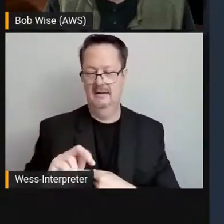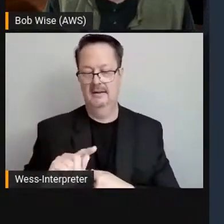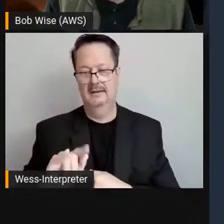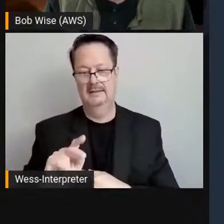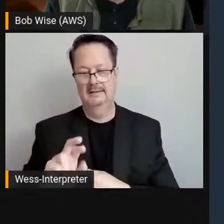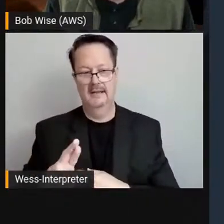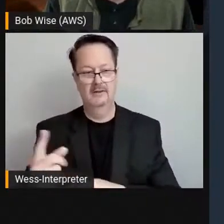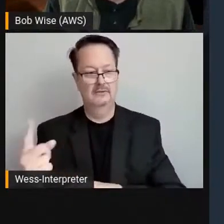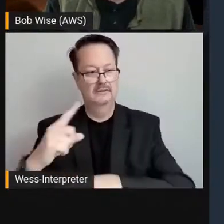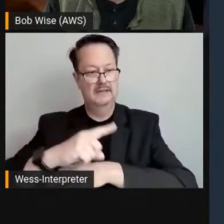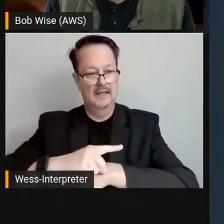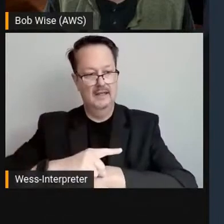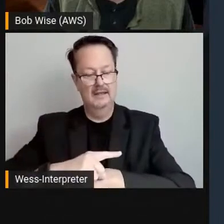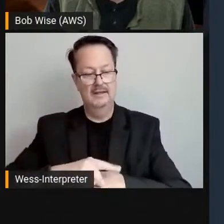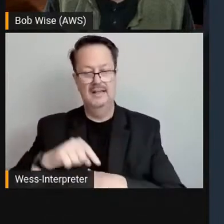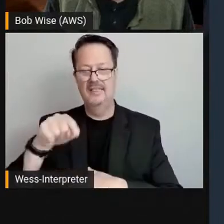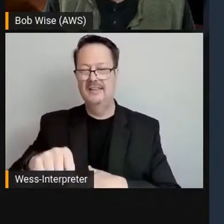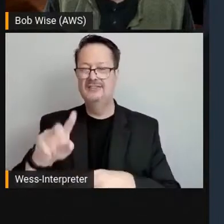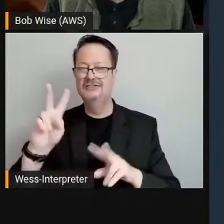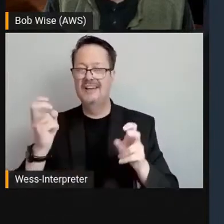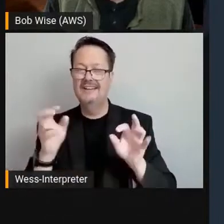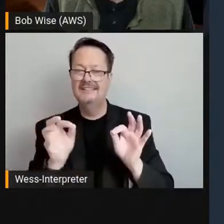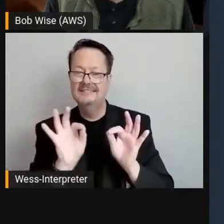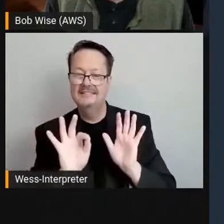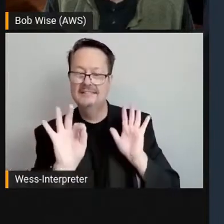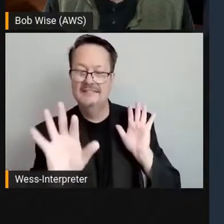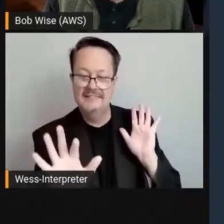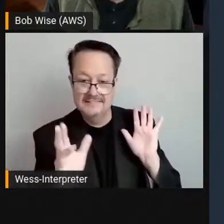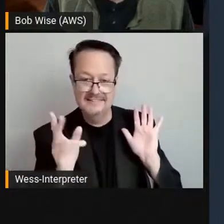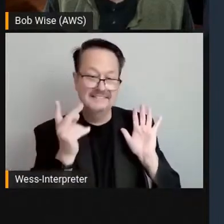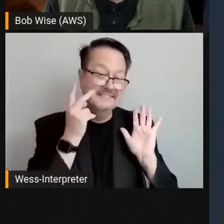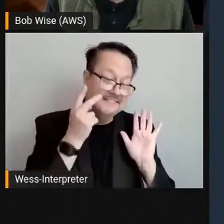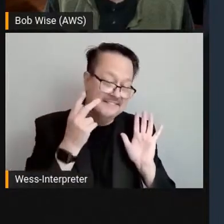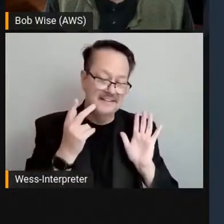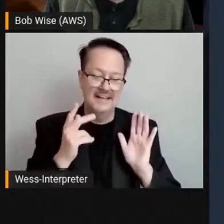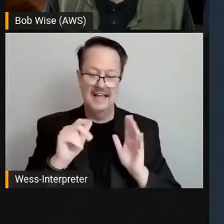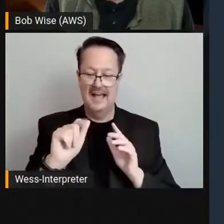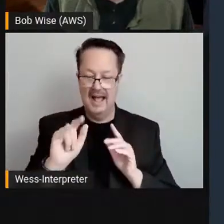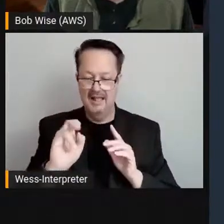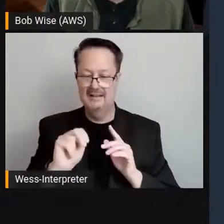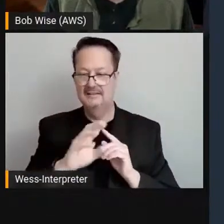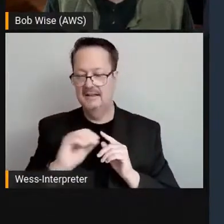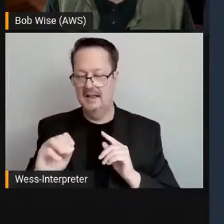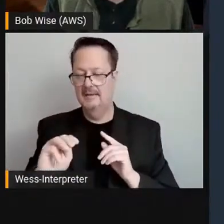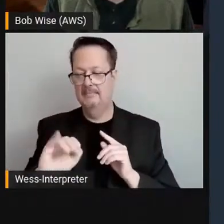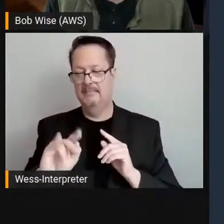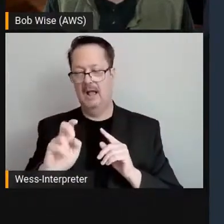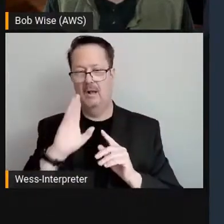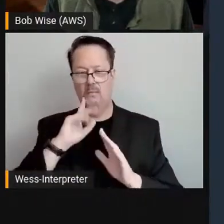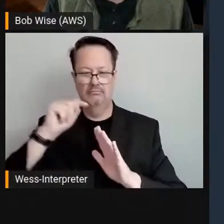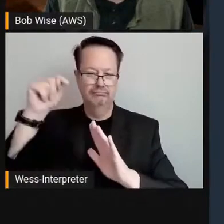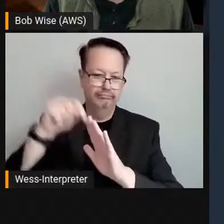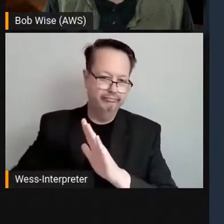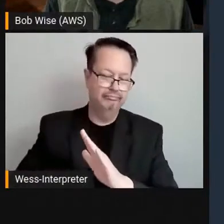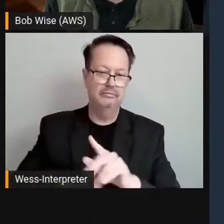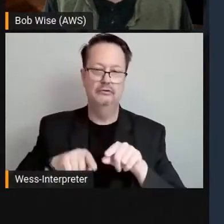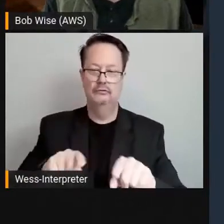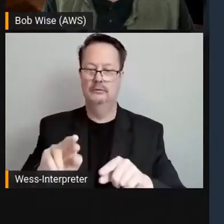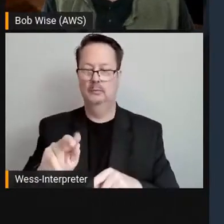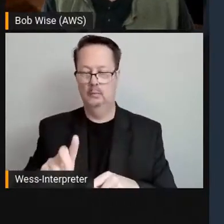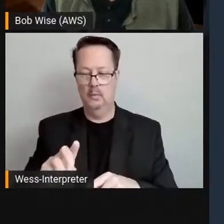This is just a teaser. Alan and Mike are going to cover this in detail during the roadmap session, so please stick around for that